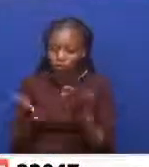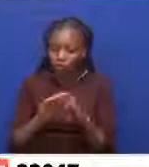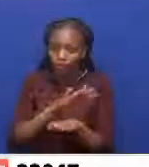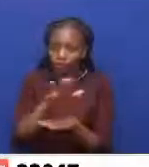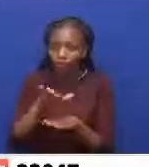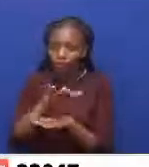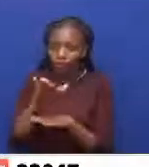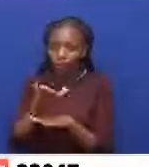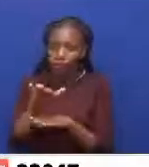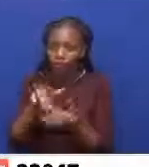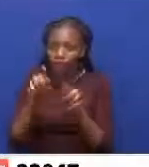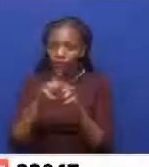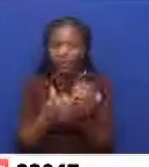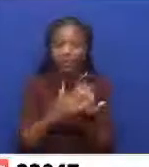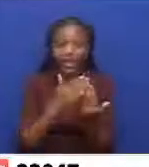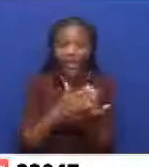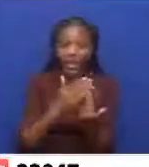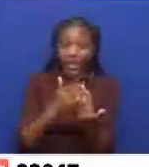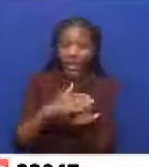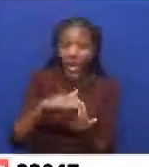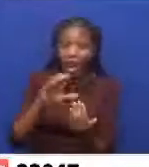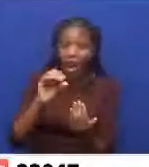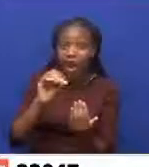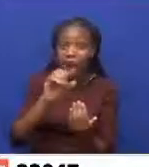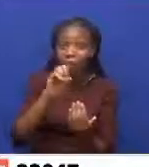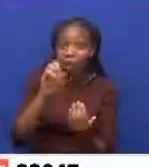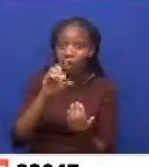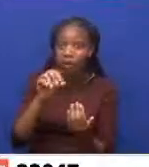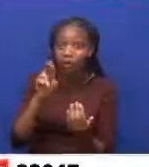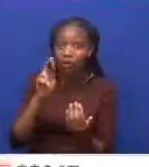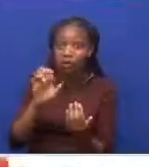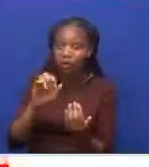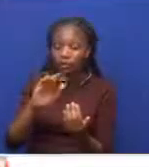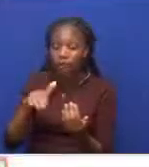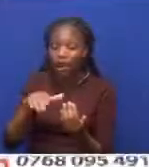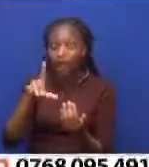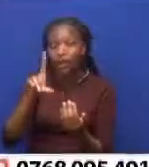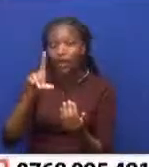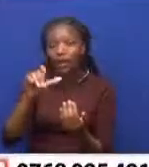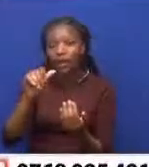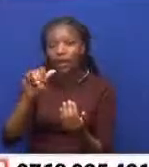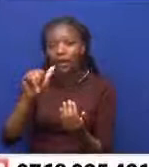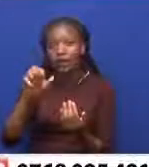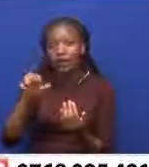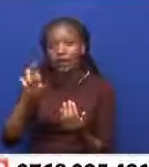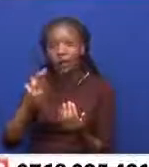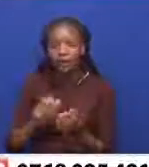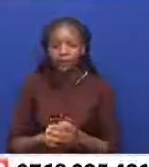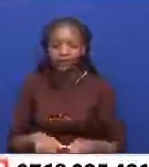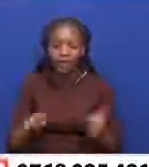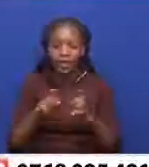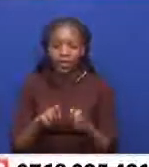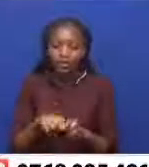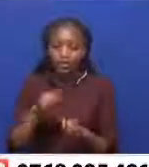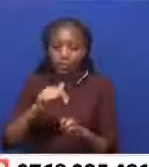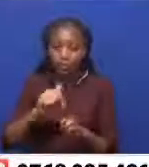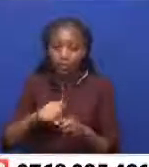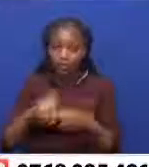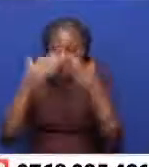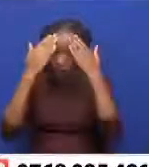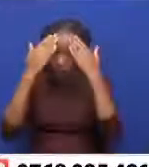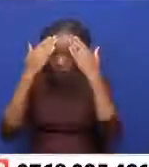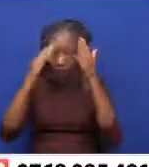ozone layer. And it takes recognition of the same to reverse the effects and hopefully restore